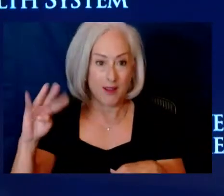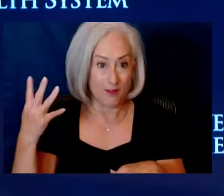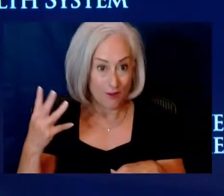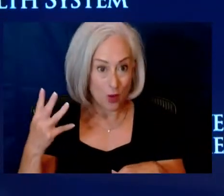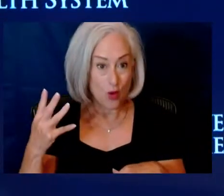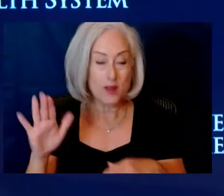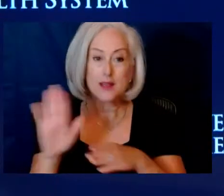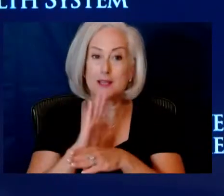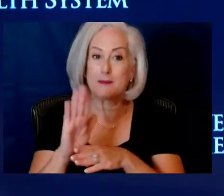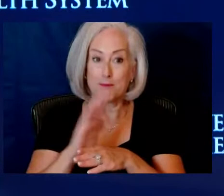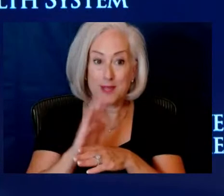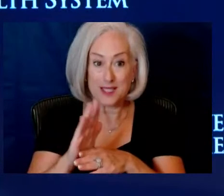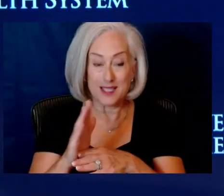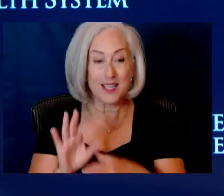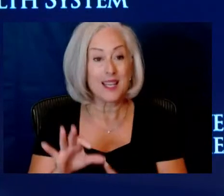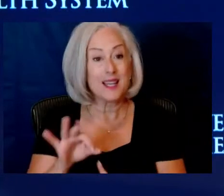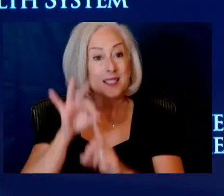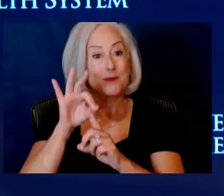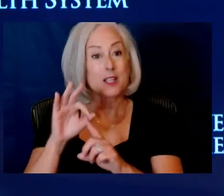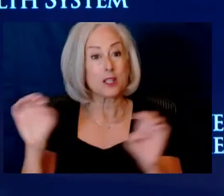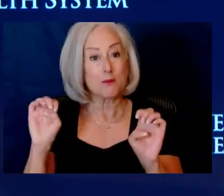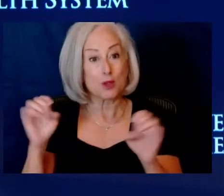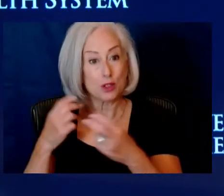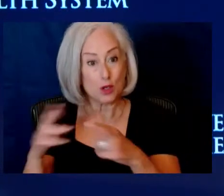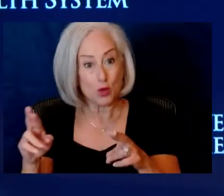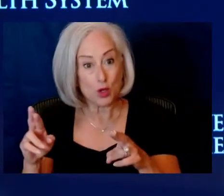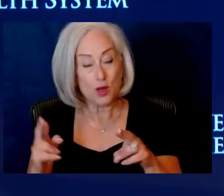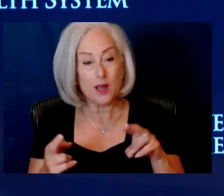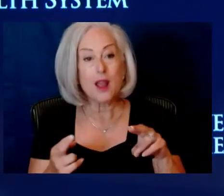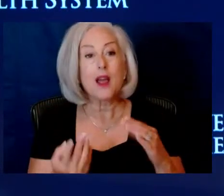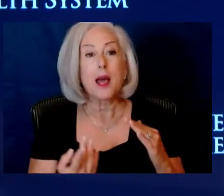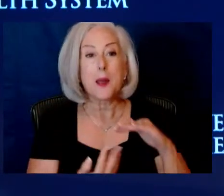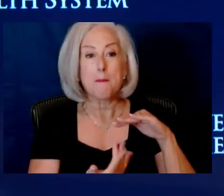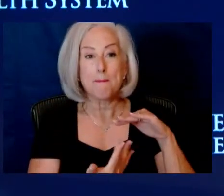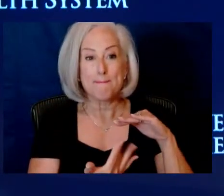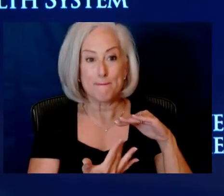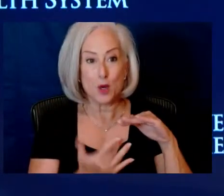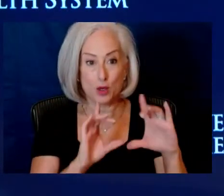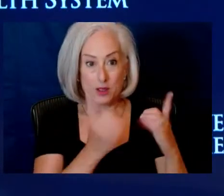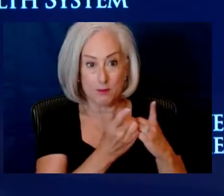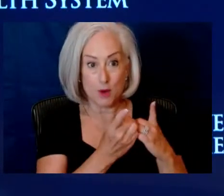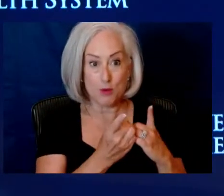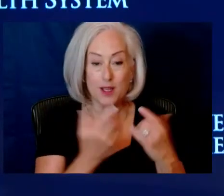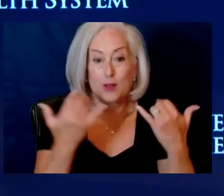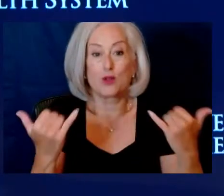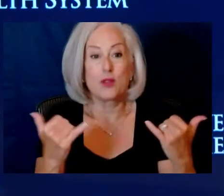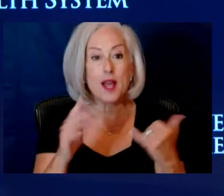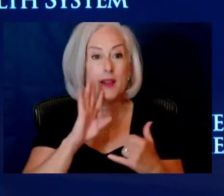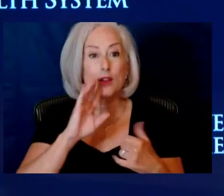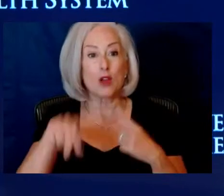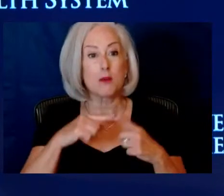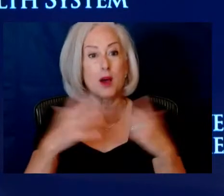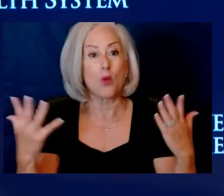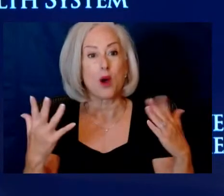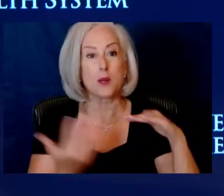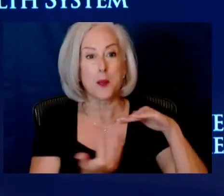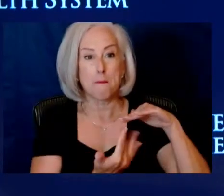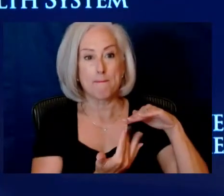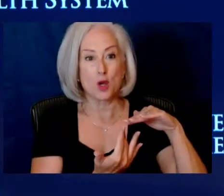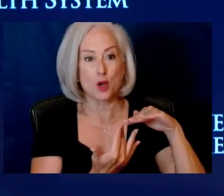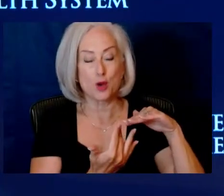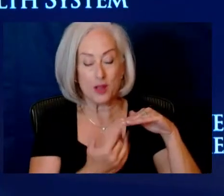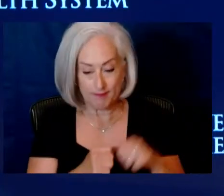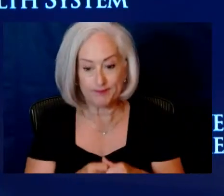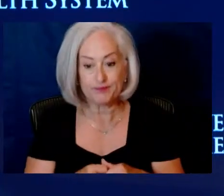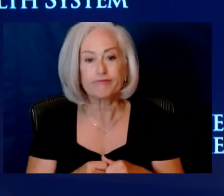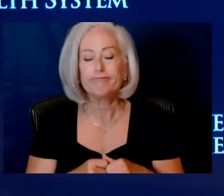and the burn unit. This year was no exception. We're talking all things burn today on Show Me the Science. The kinds of burns